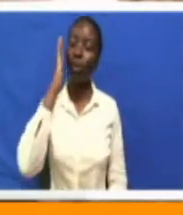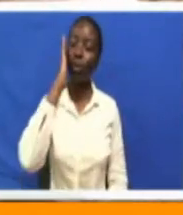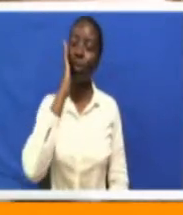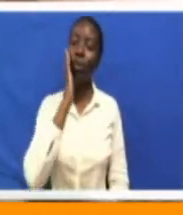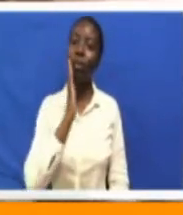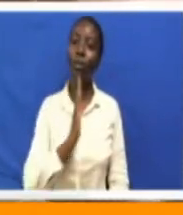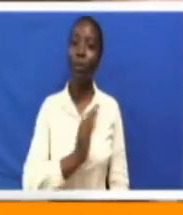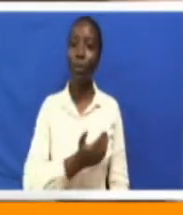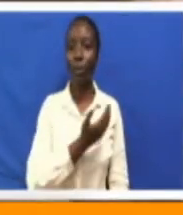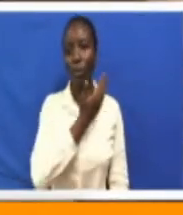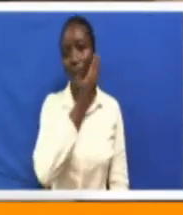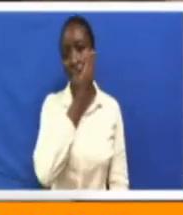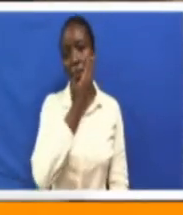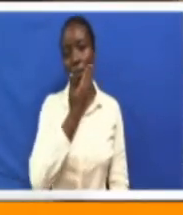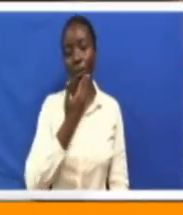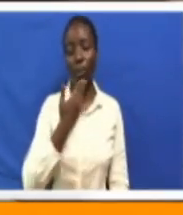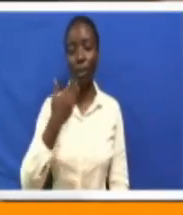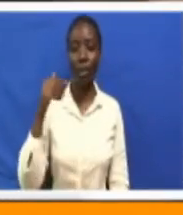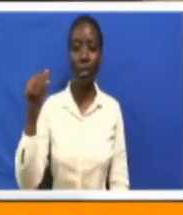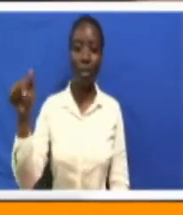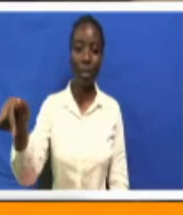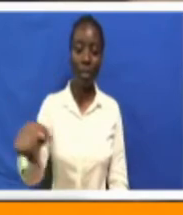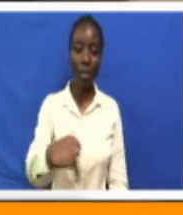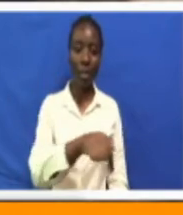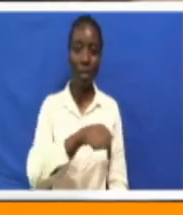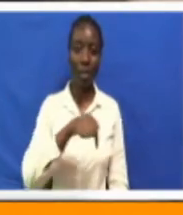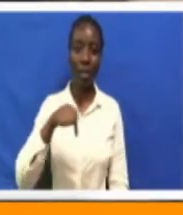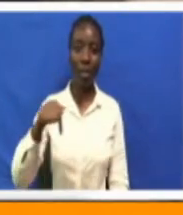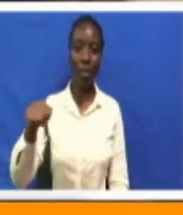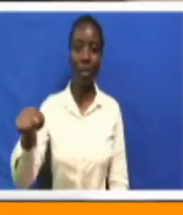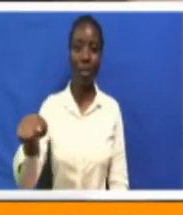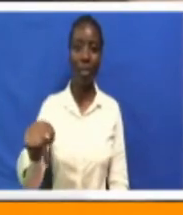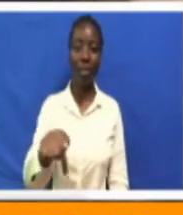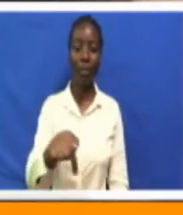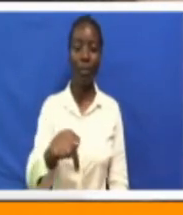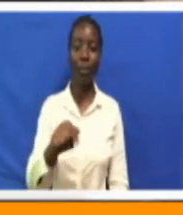oh I don't want to be here